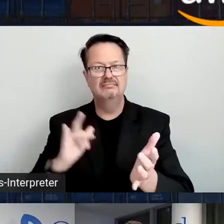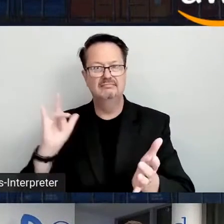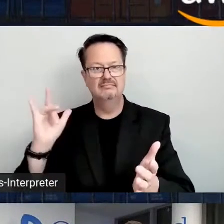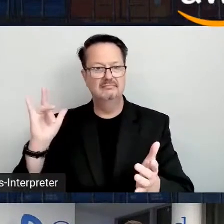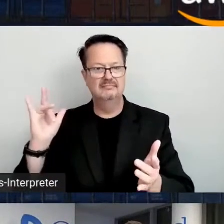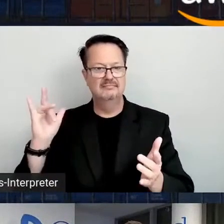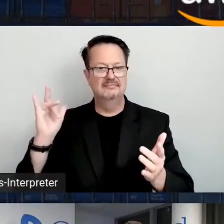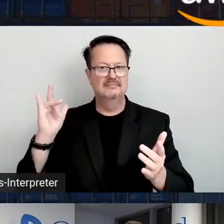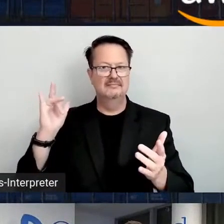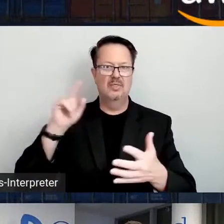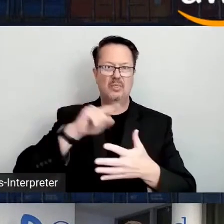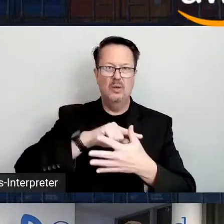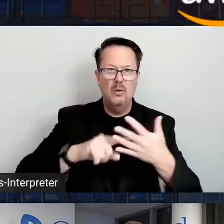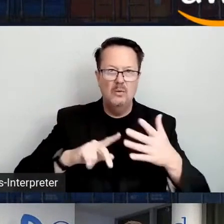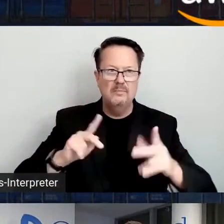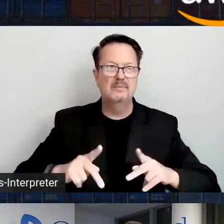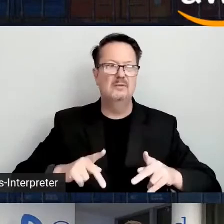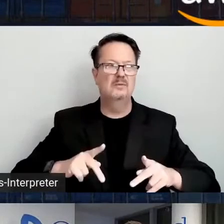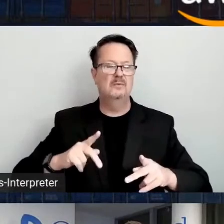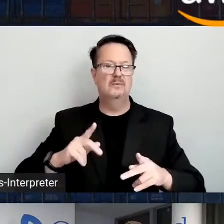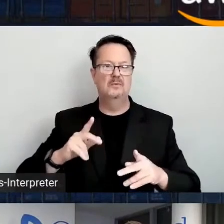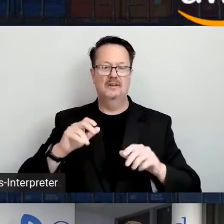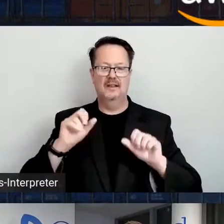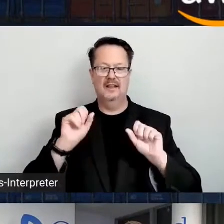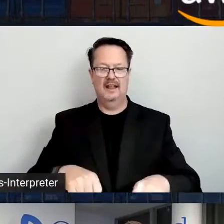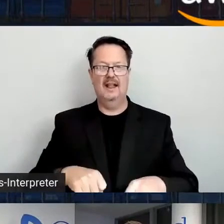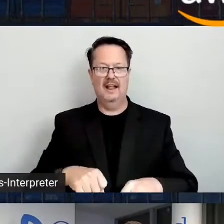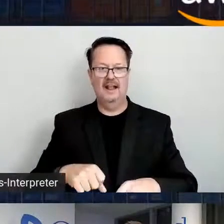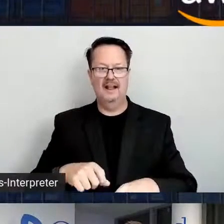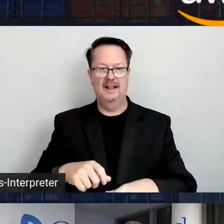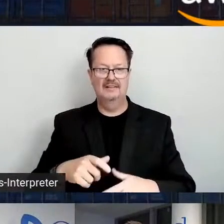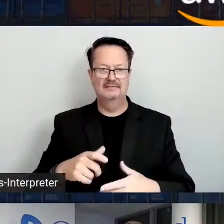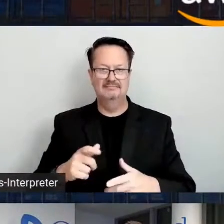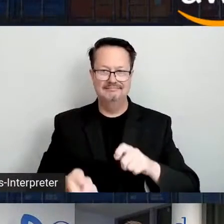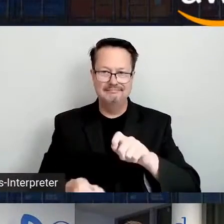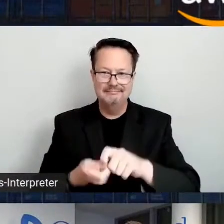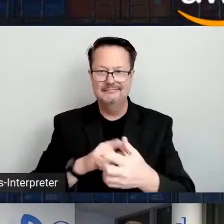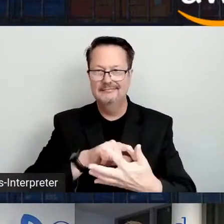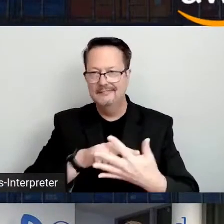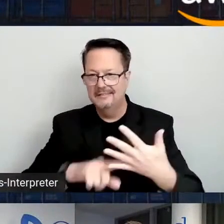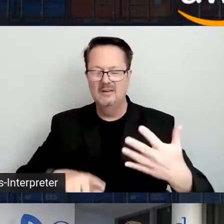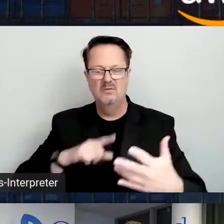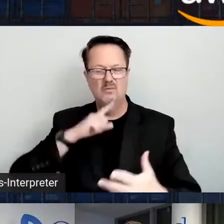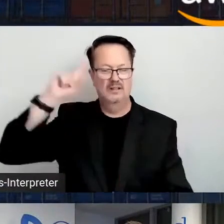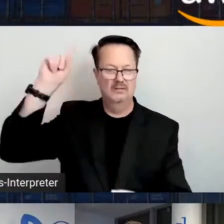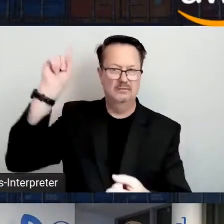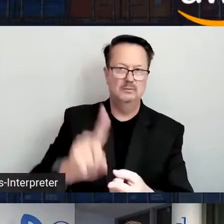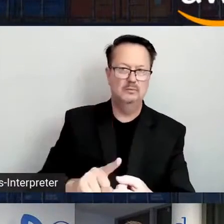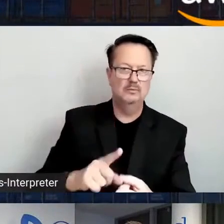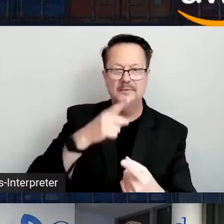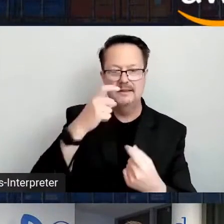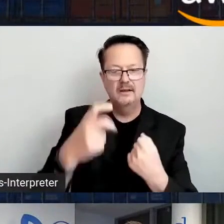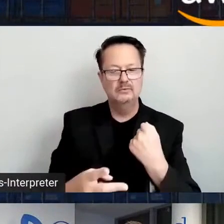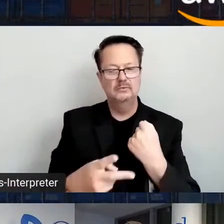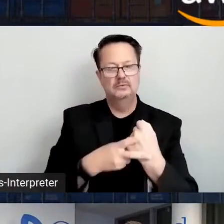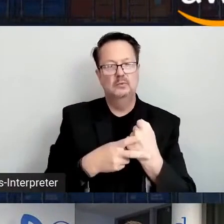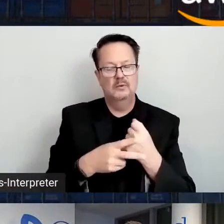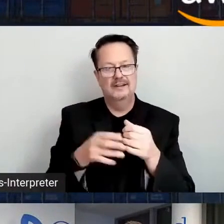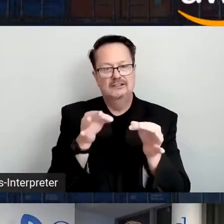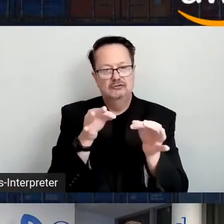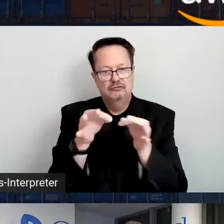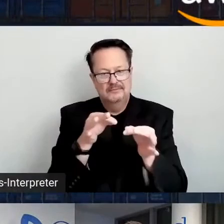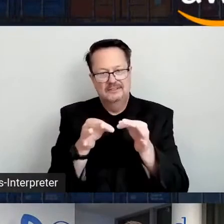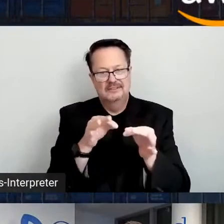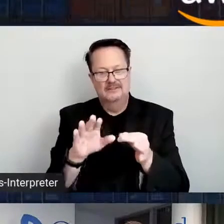modifying the actions taken is dramatically reduced, right? Because you are storing a description of your desired state. You still